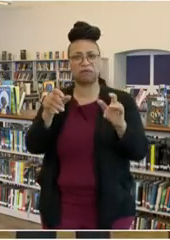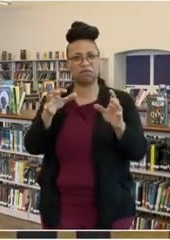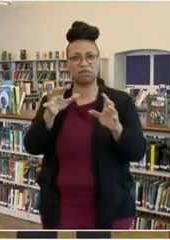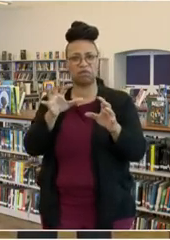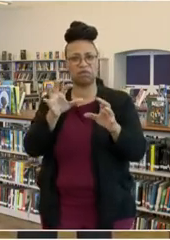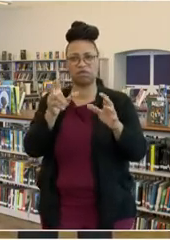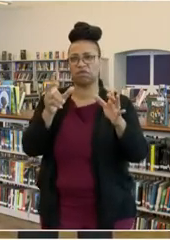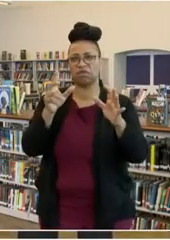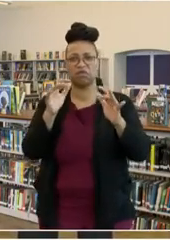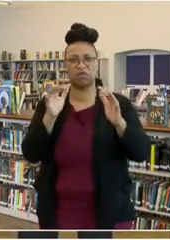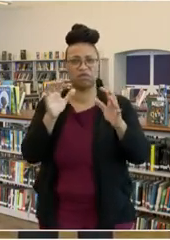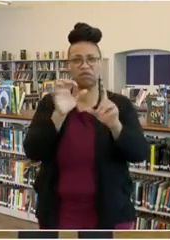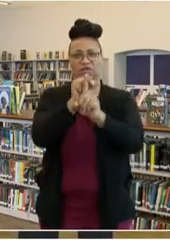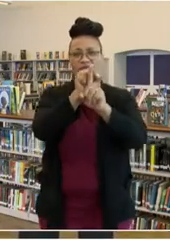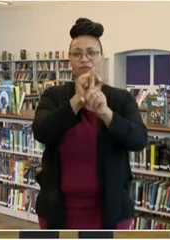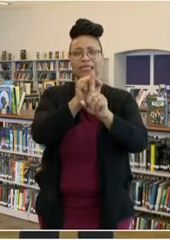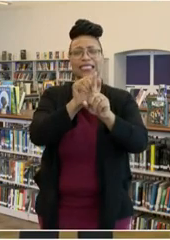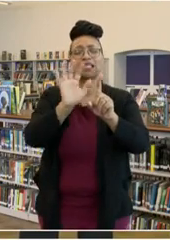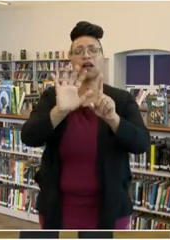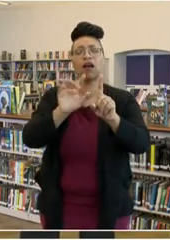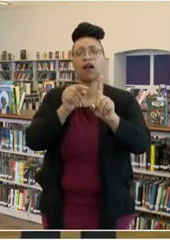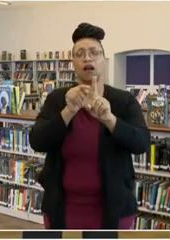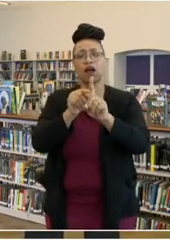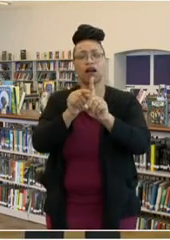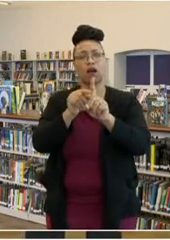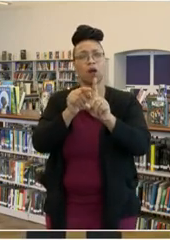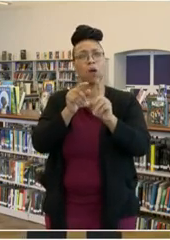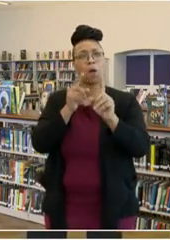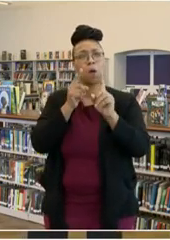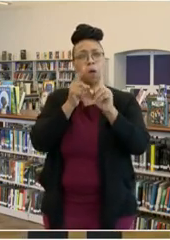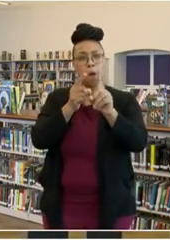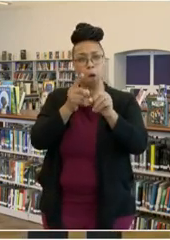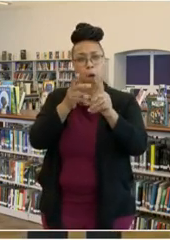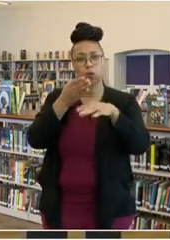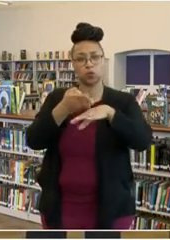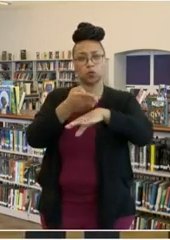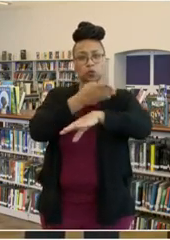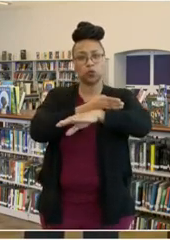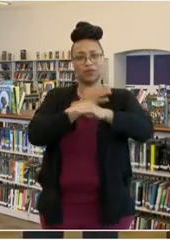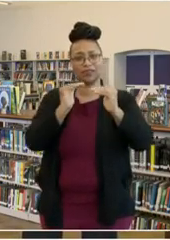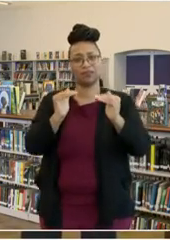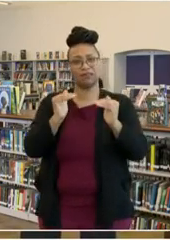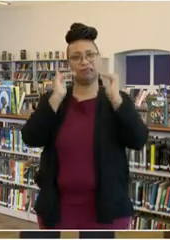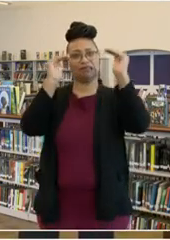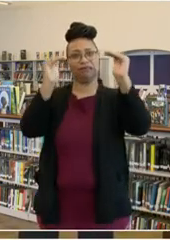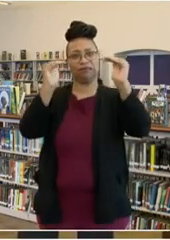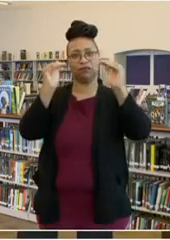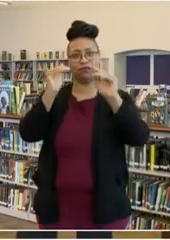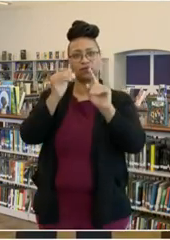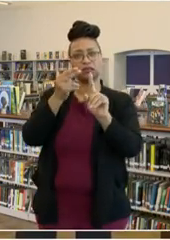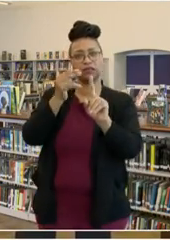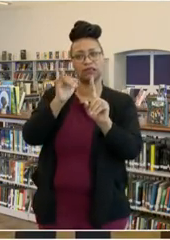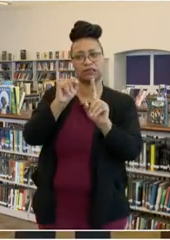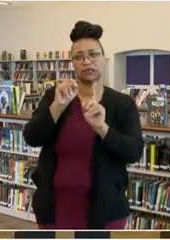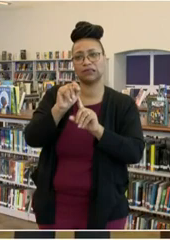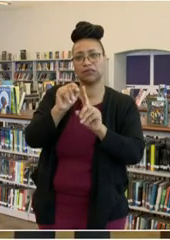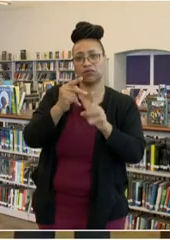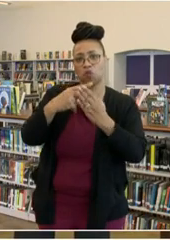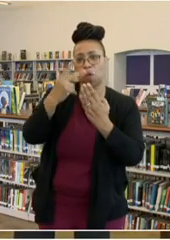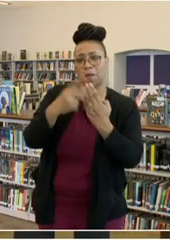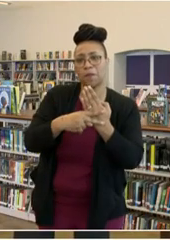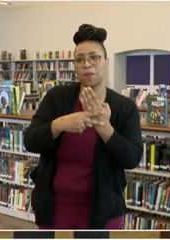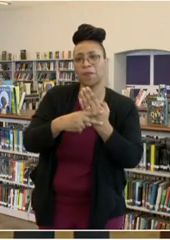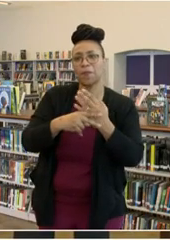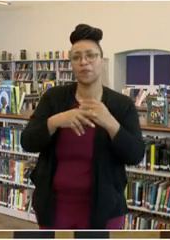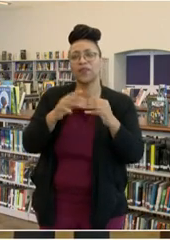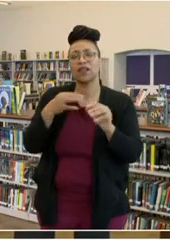the demand there for programs like these, for additional programs, kind of on top of all the catching up and additional tutoring? I'm just kind of curious how you